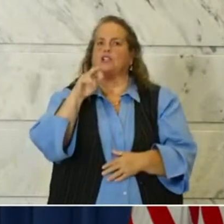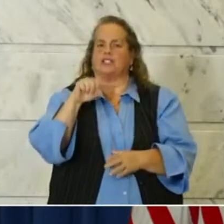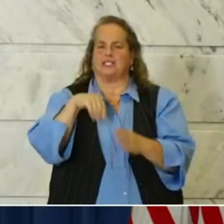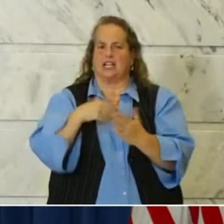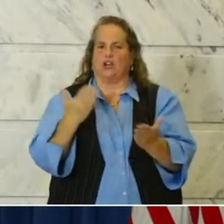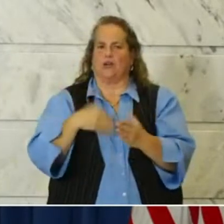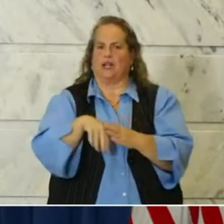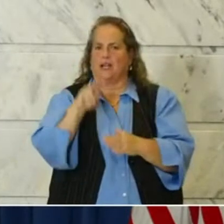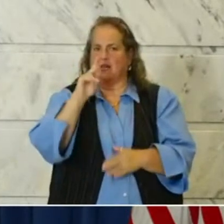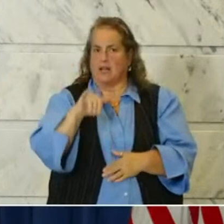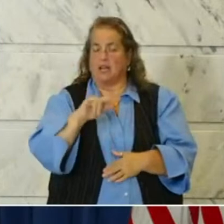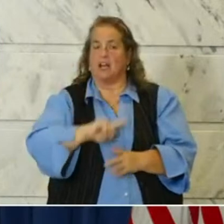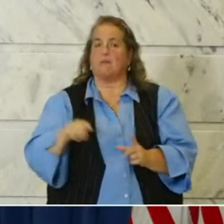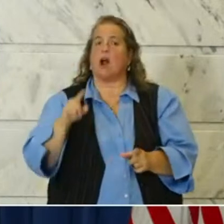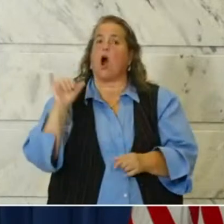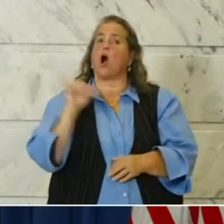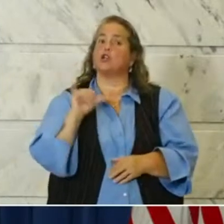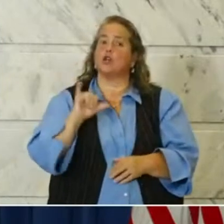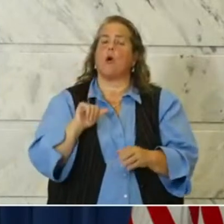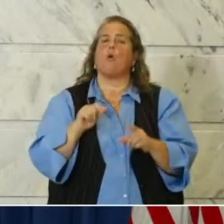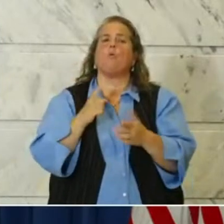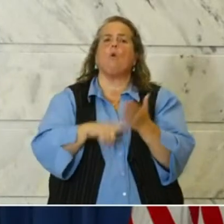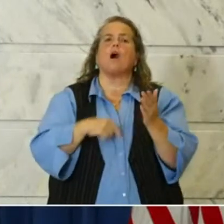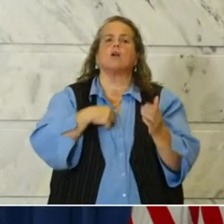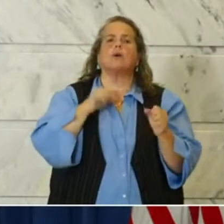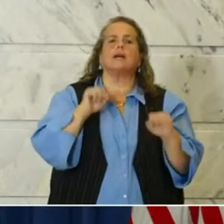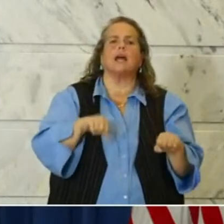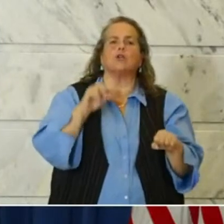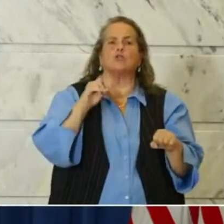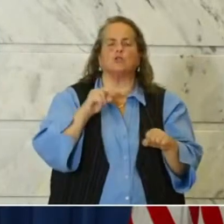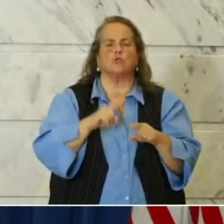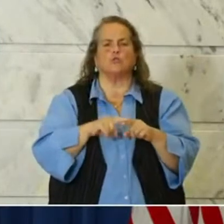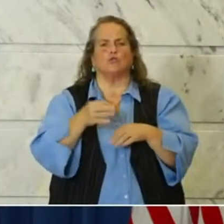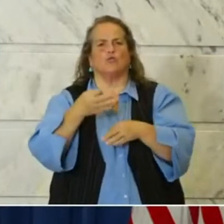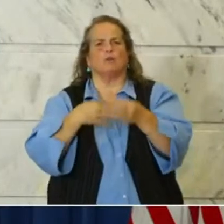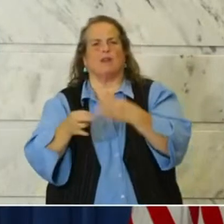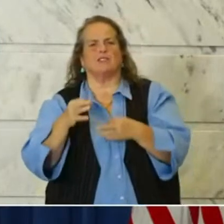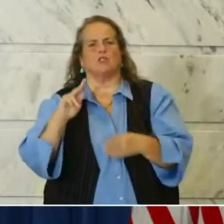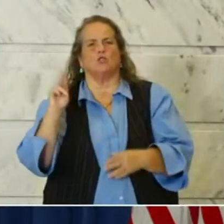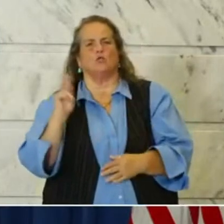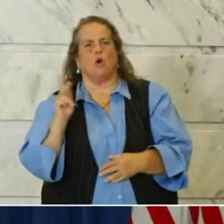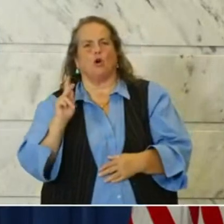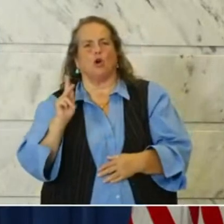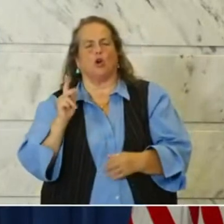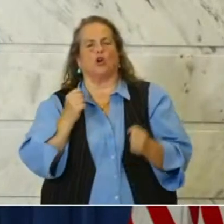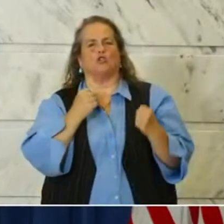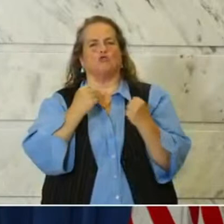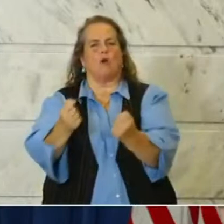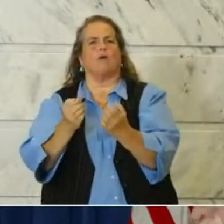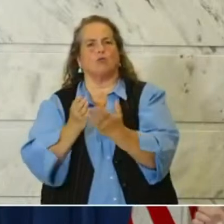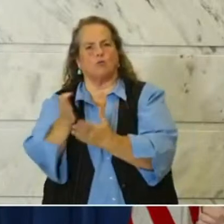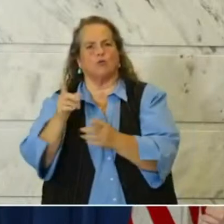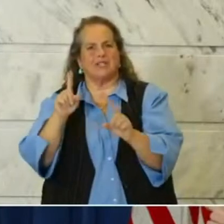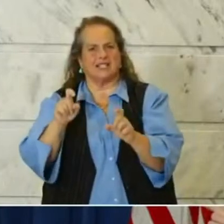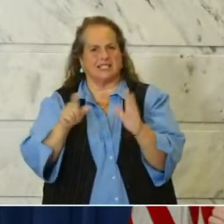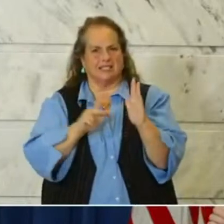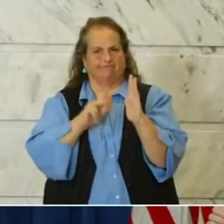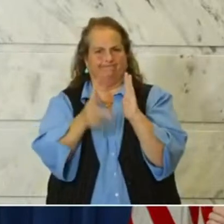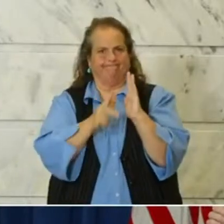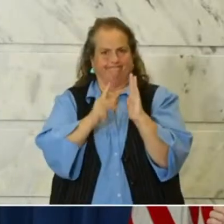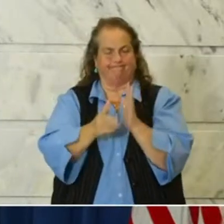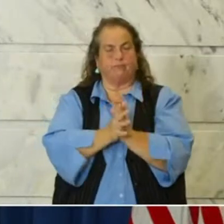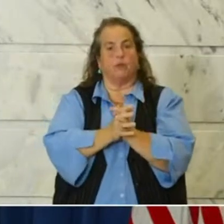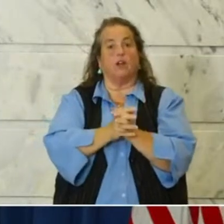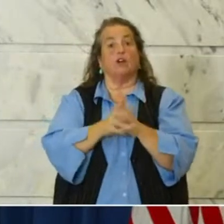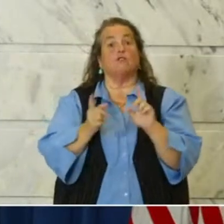about what we were going to do to replace those Kroger drive-through testing. So first, if we can show the St.